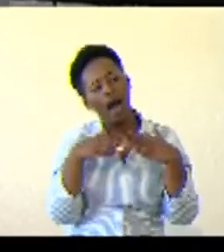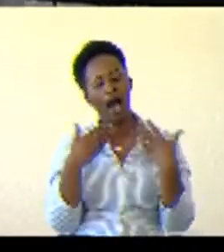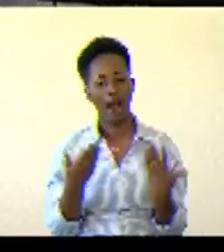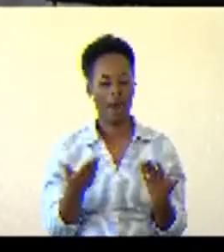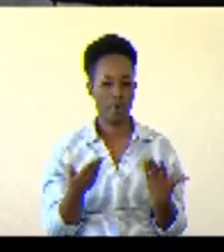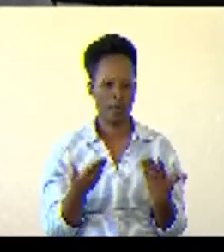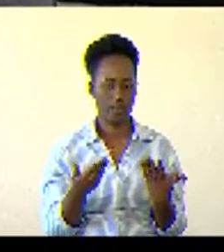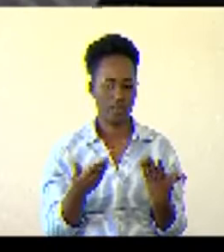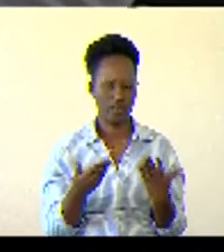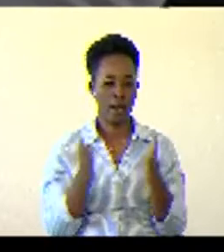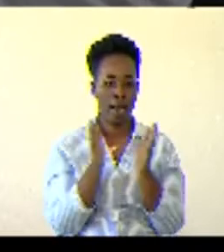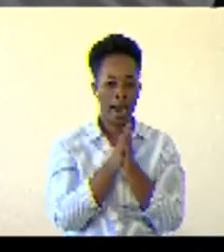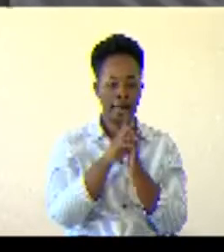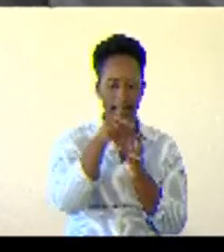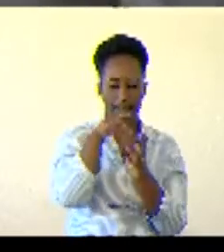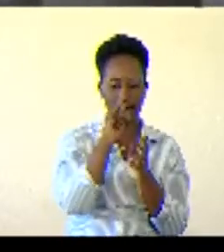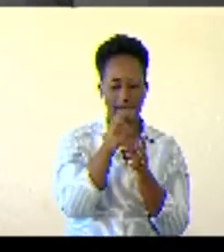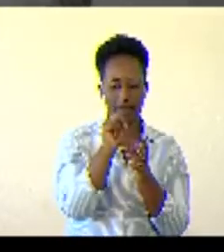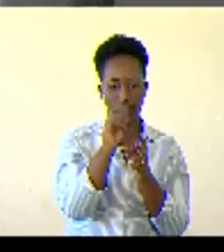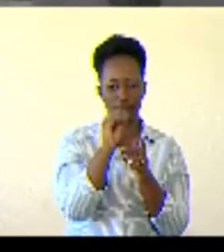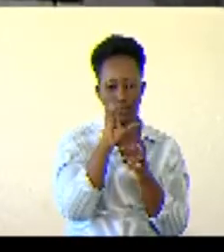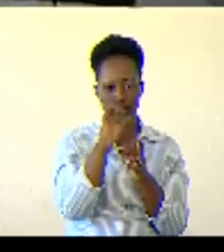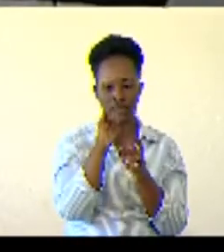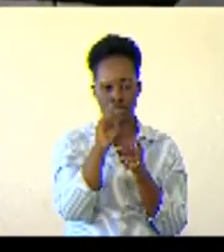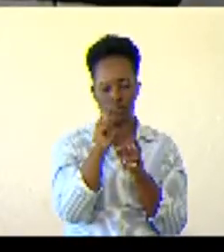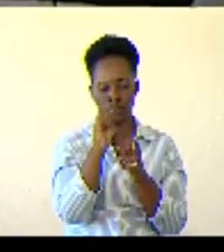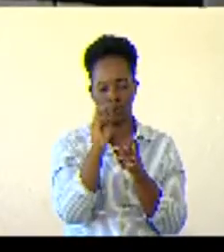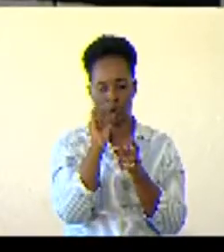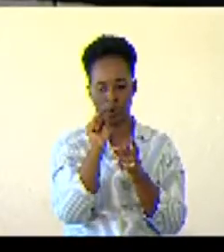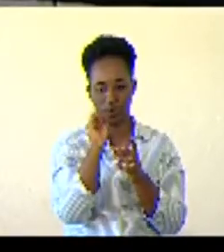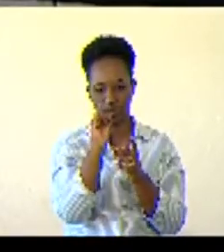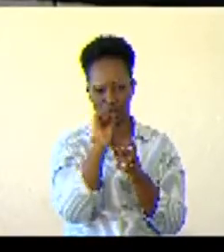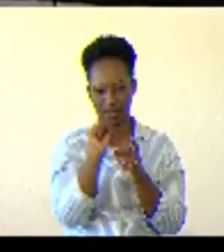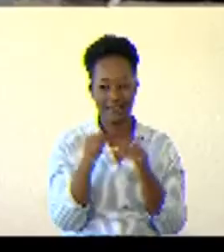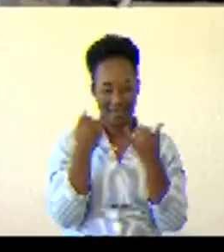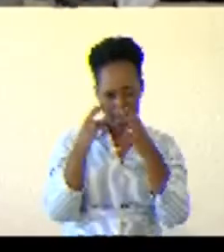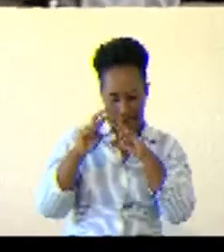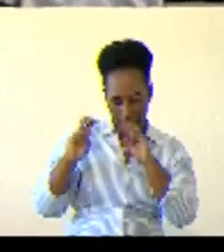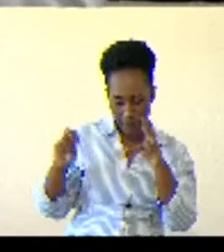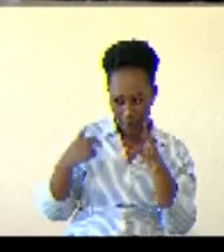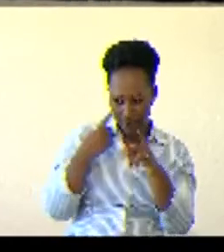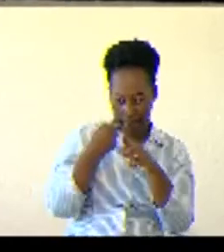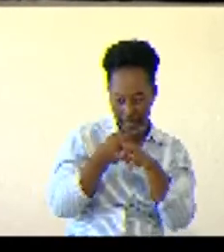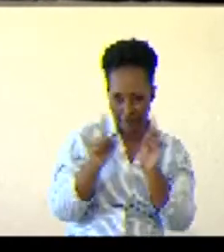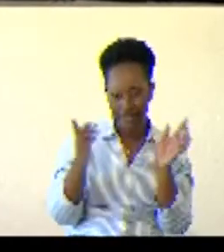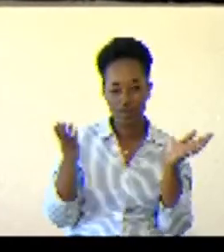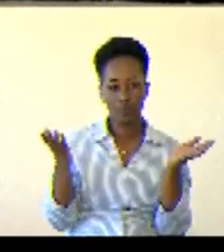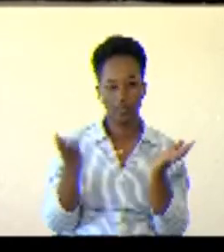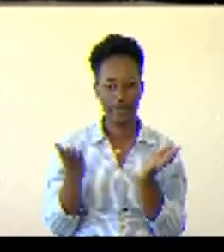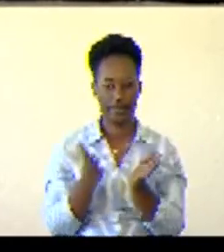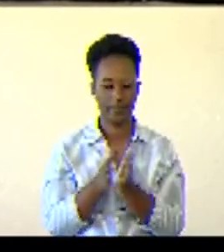exocytosis, and the pinocytosis. Let's go through our lesson.